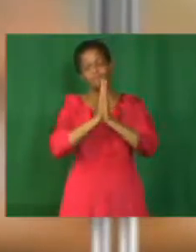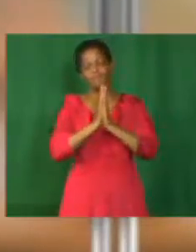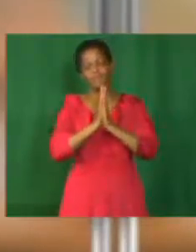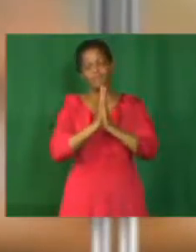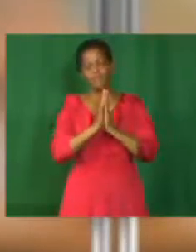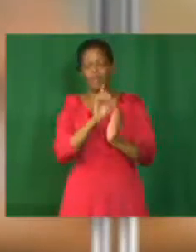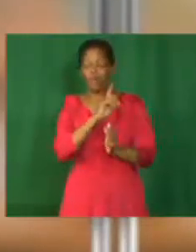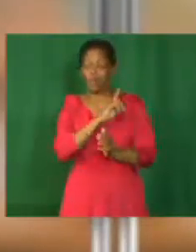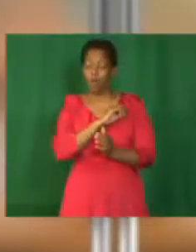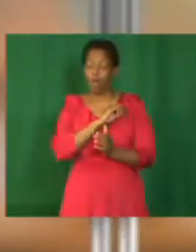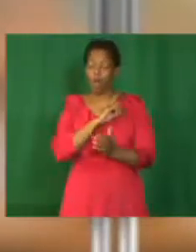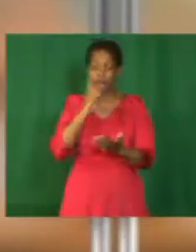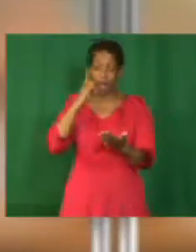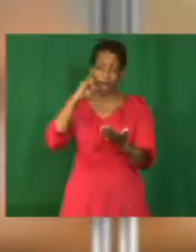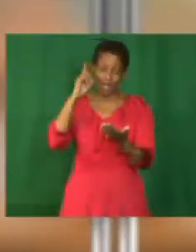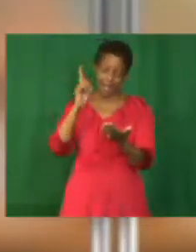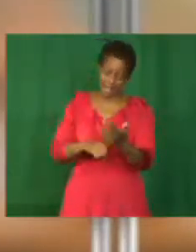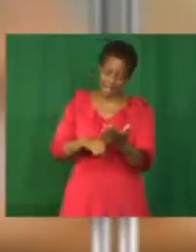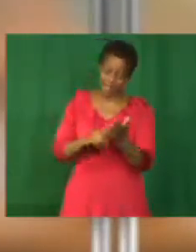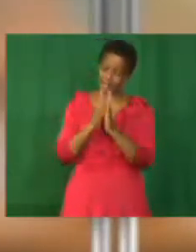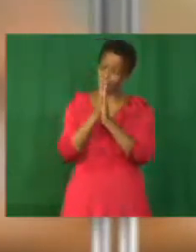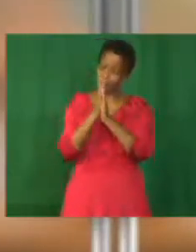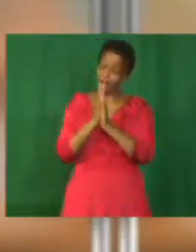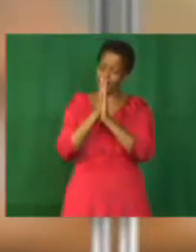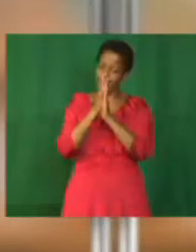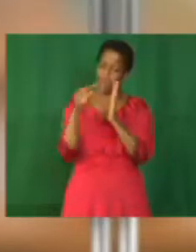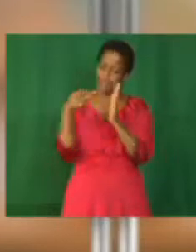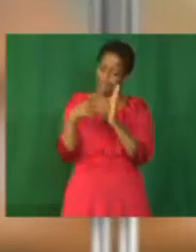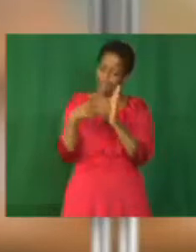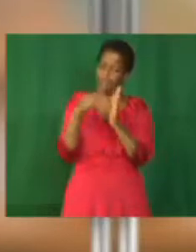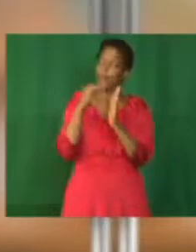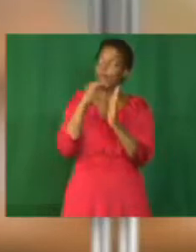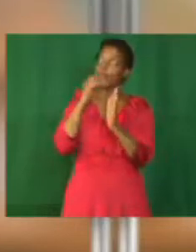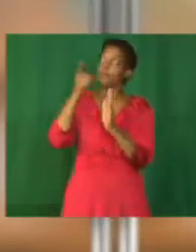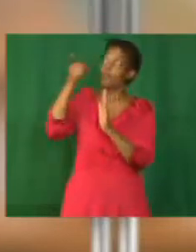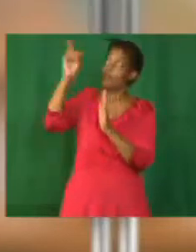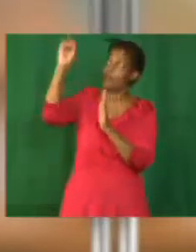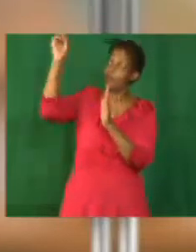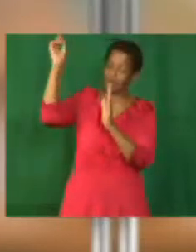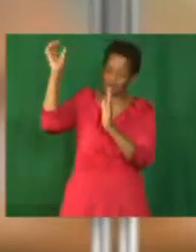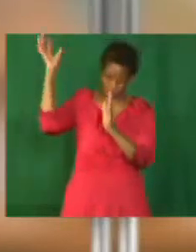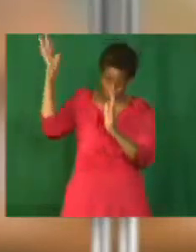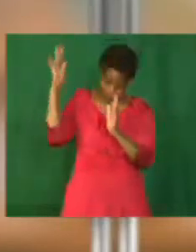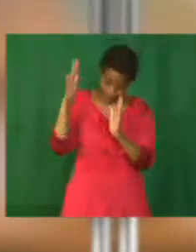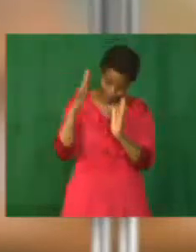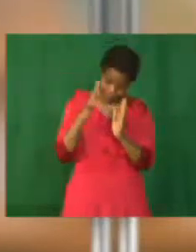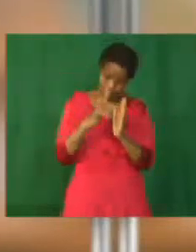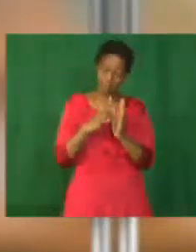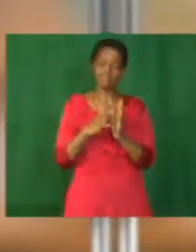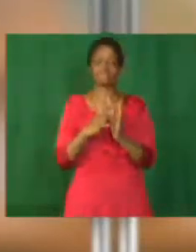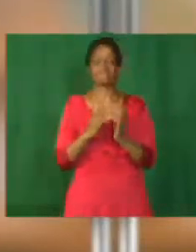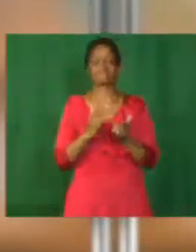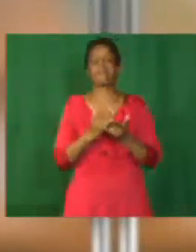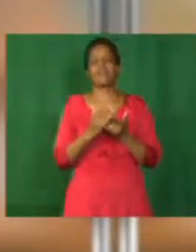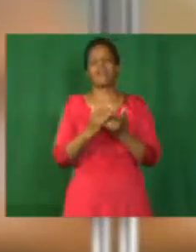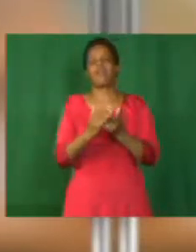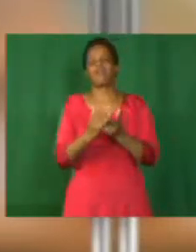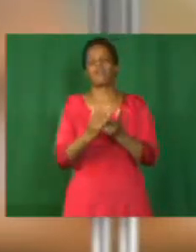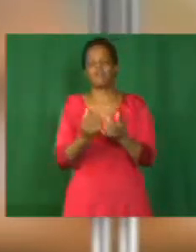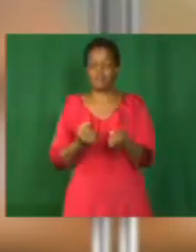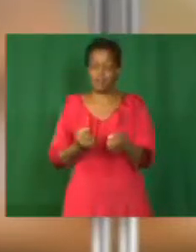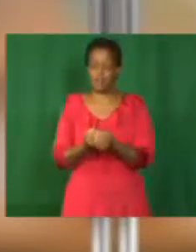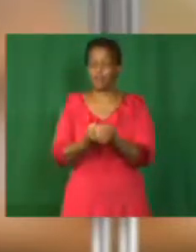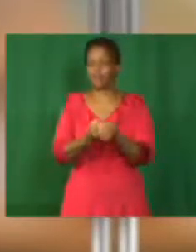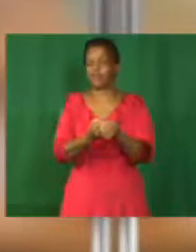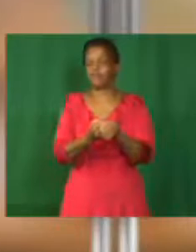a way that God would actually then do what? Be part of whatever they were doing. It was God who